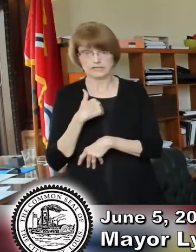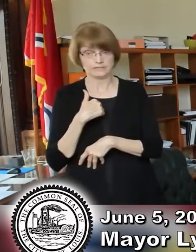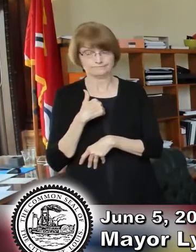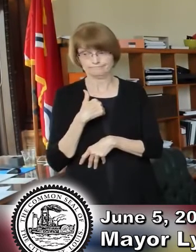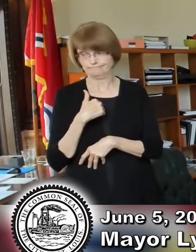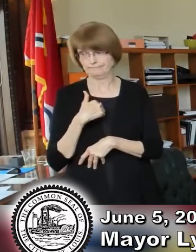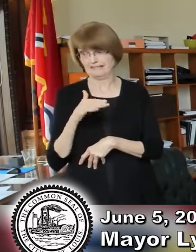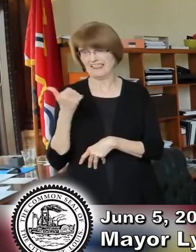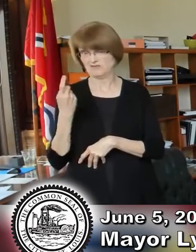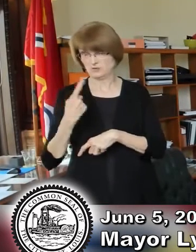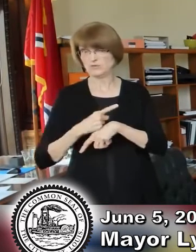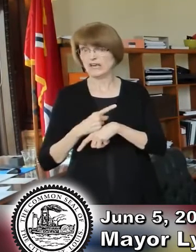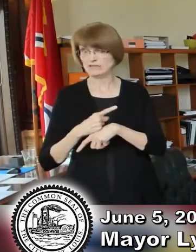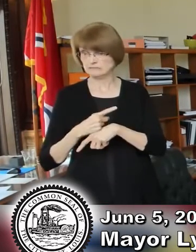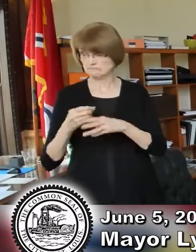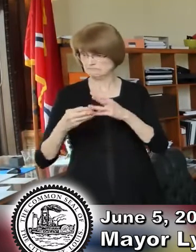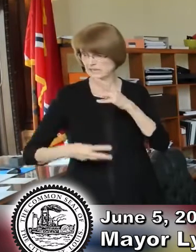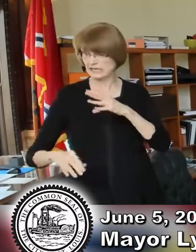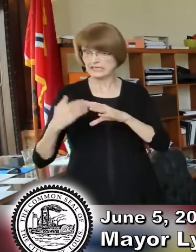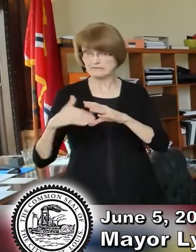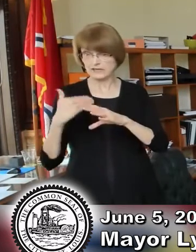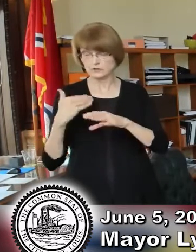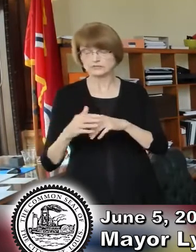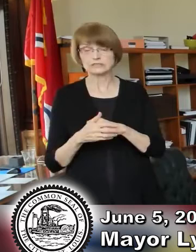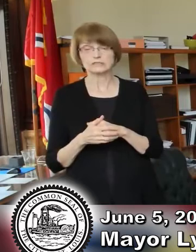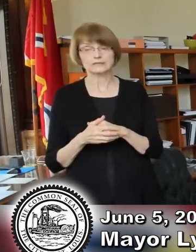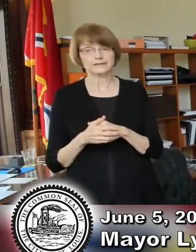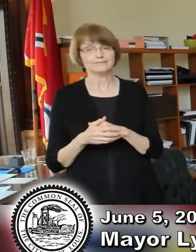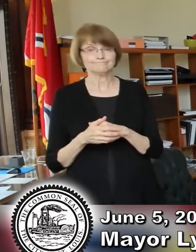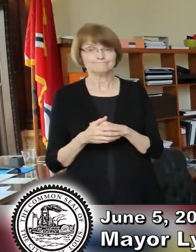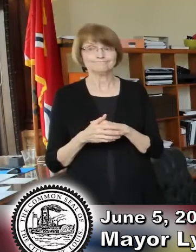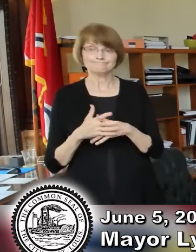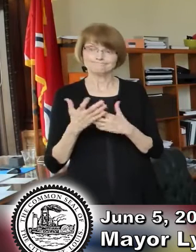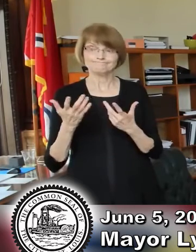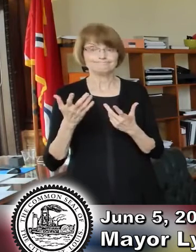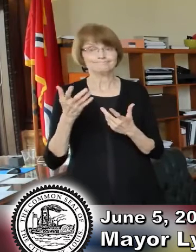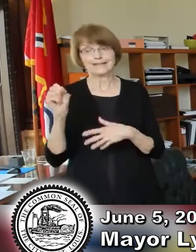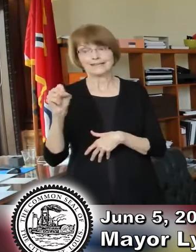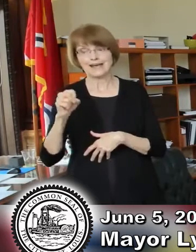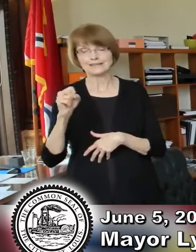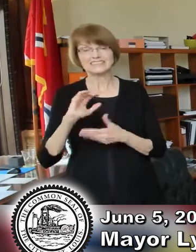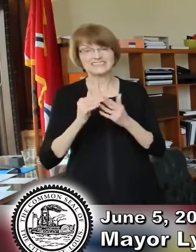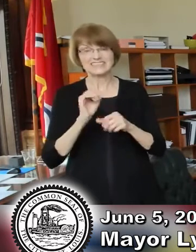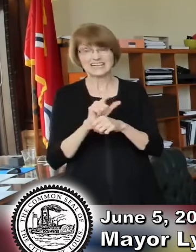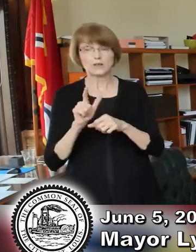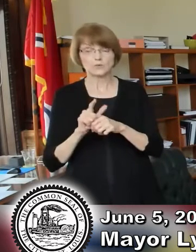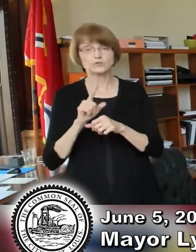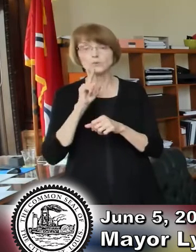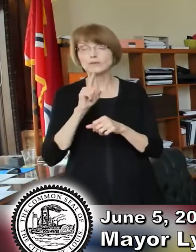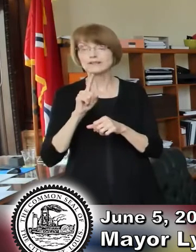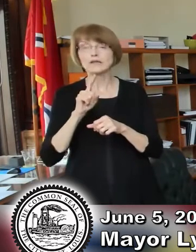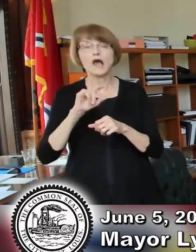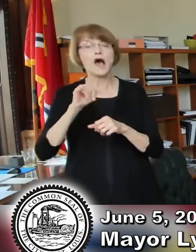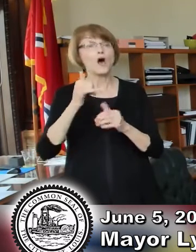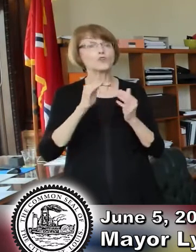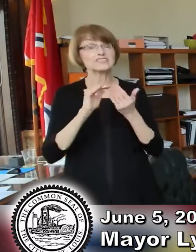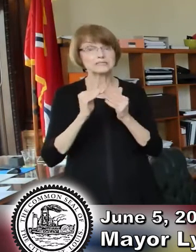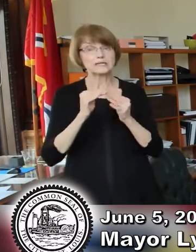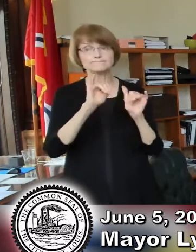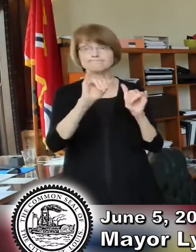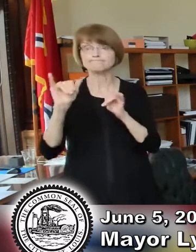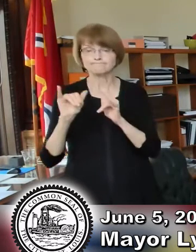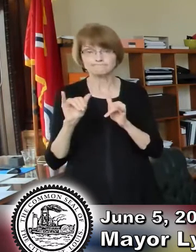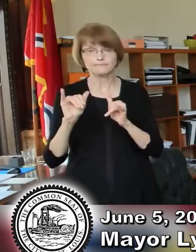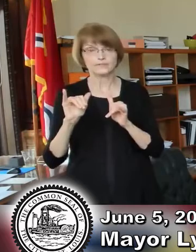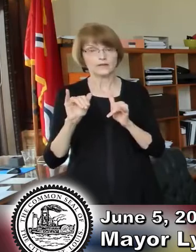the last few days, and I will say that certainly the city of St. Louis, like many other cities, we